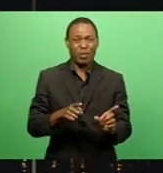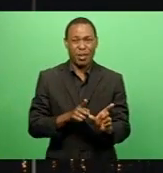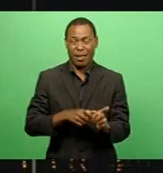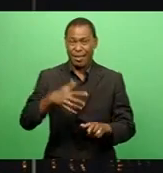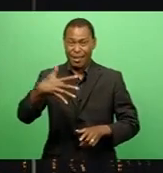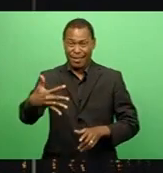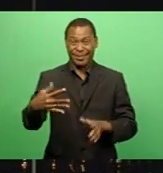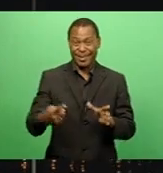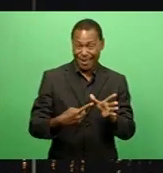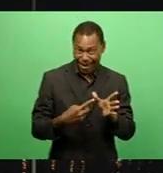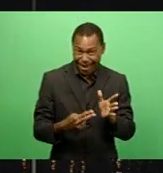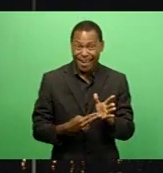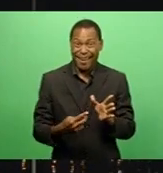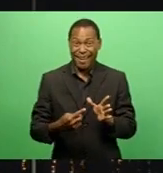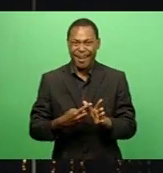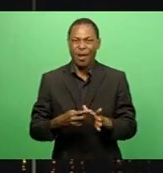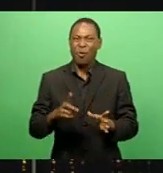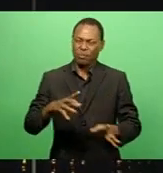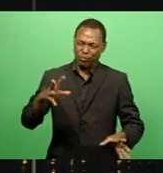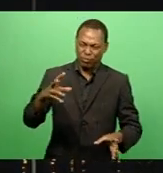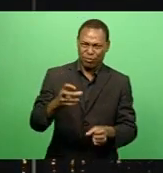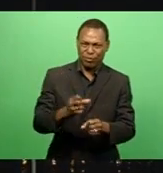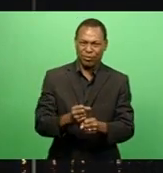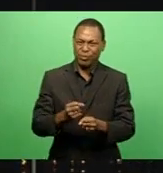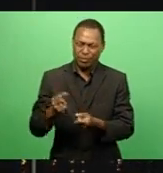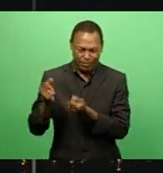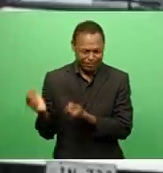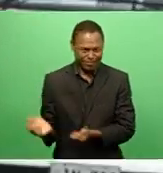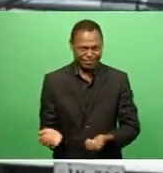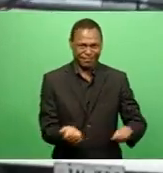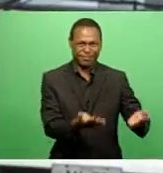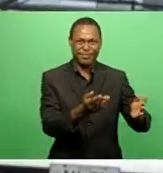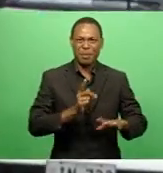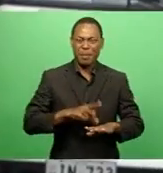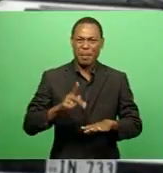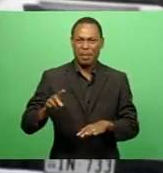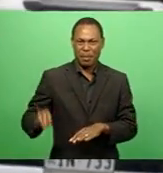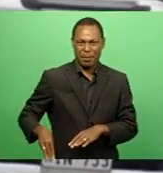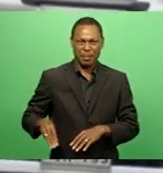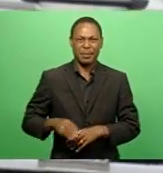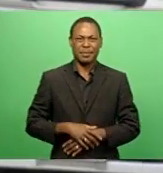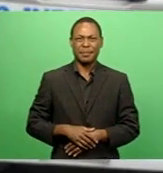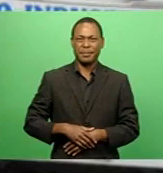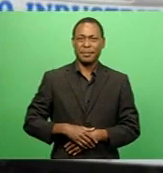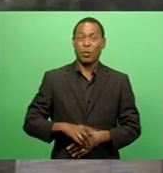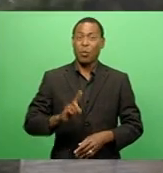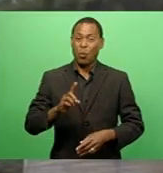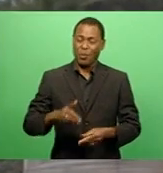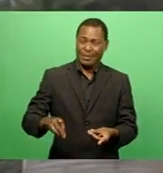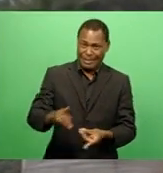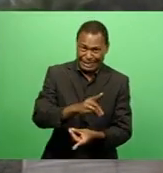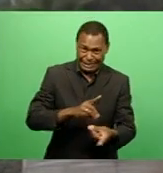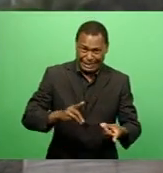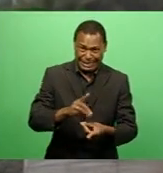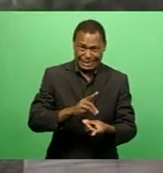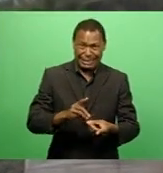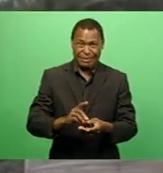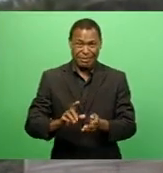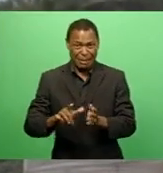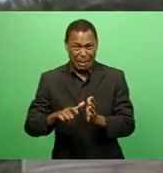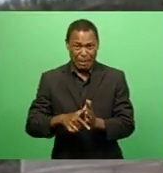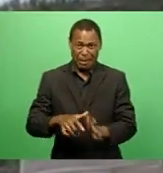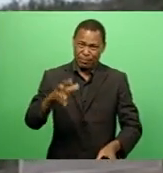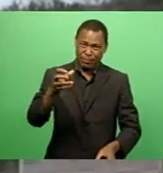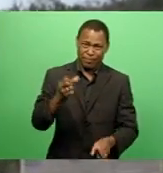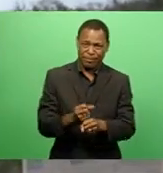Ana is being compiled for submission to Cabinet. With the state of natural disaster having ended over the weekend, Minister for Disaster